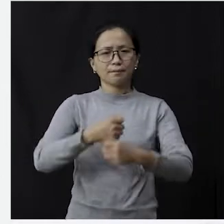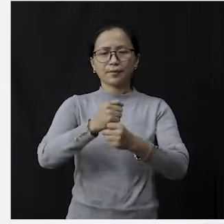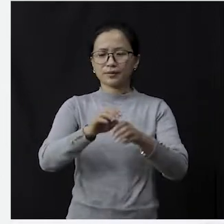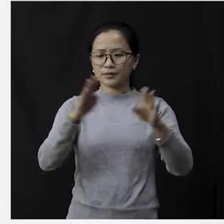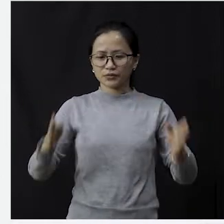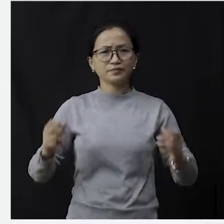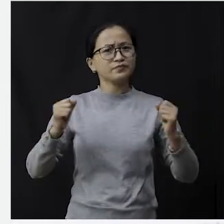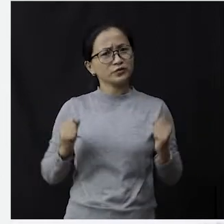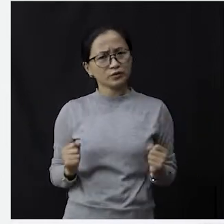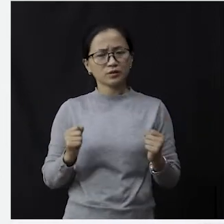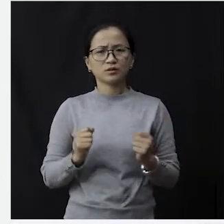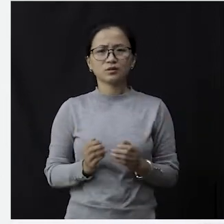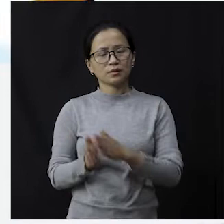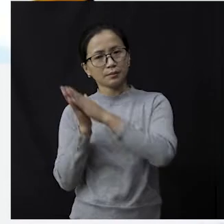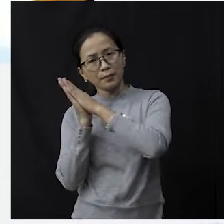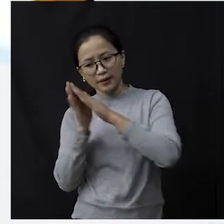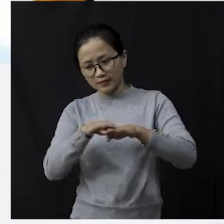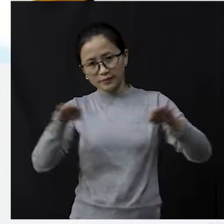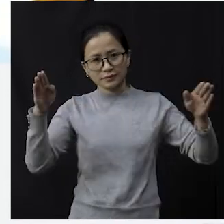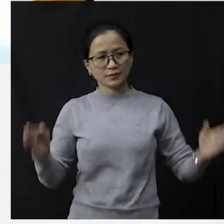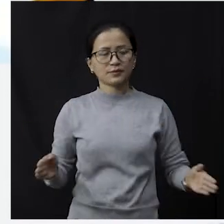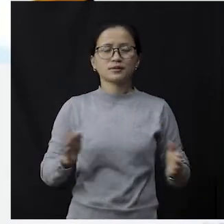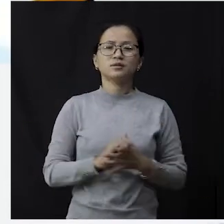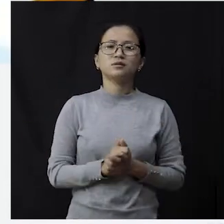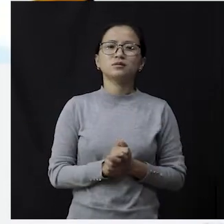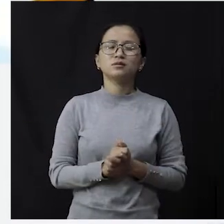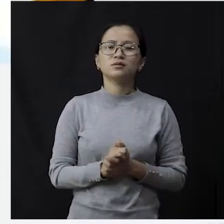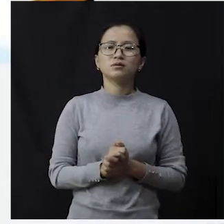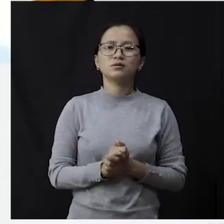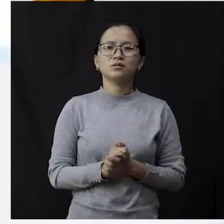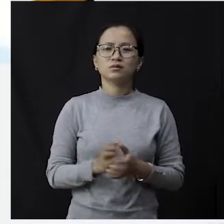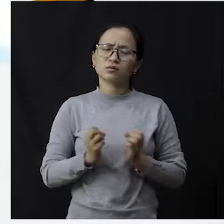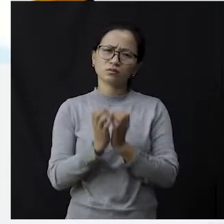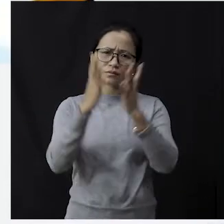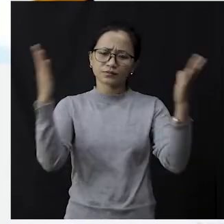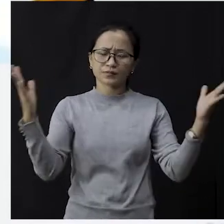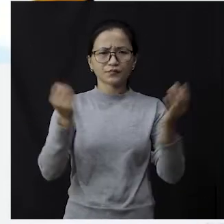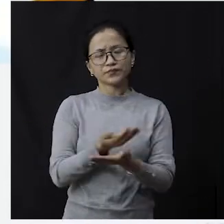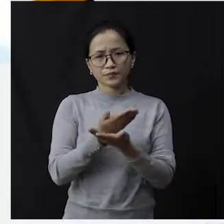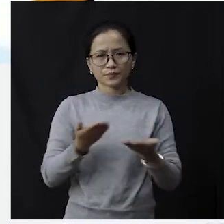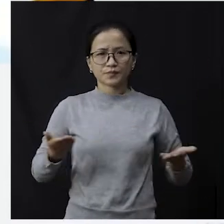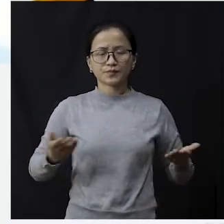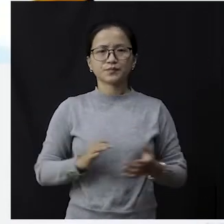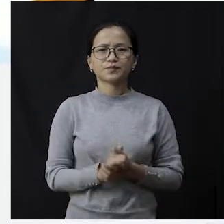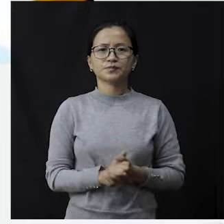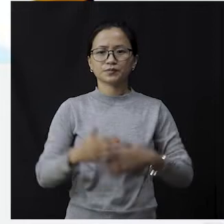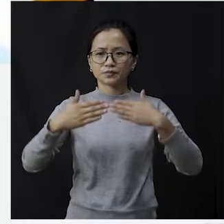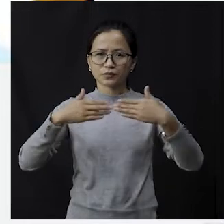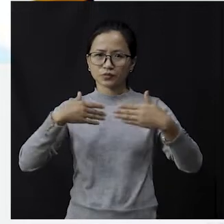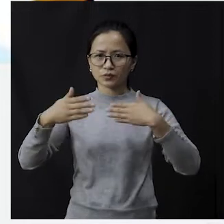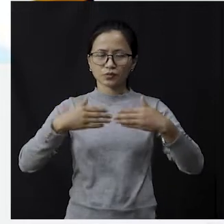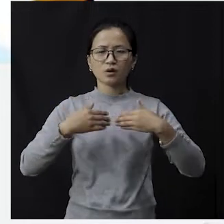table, chair, bed, and so many things. Doors